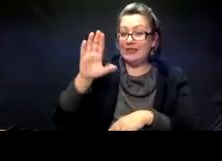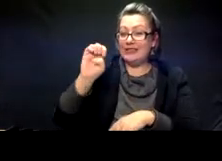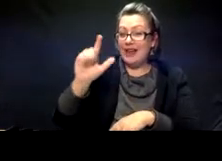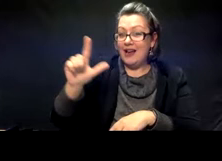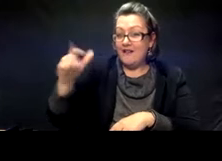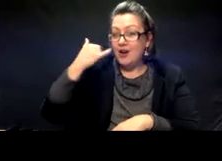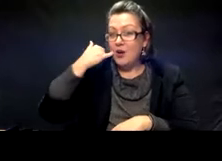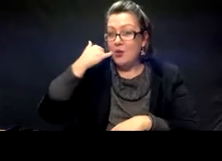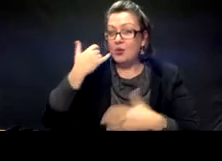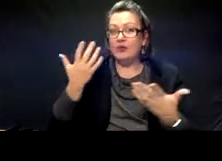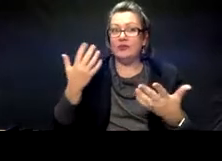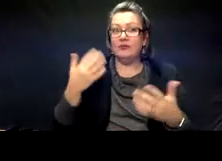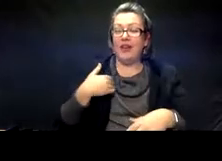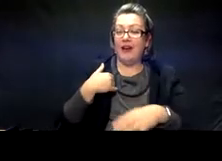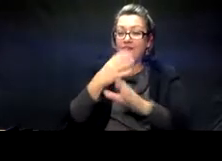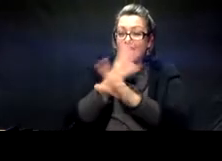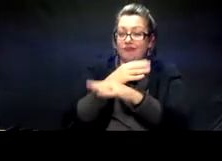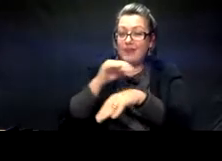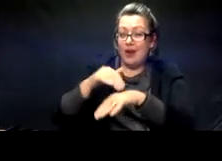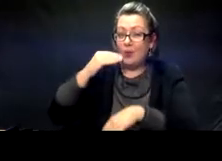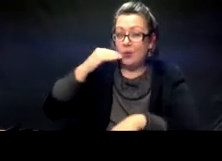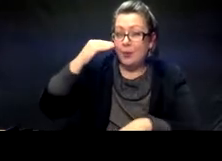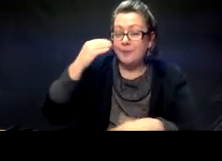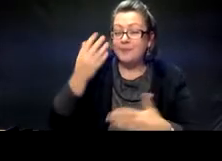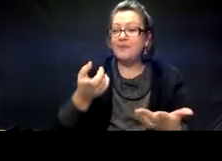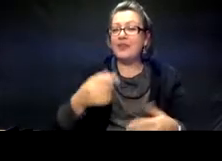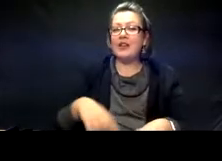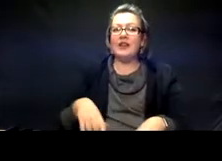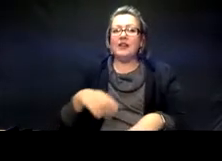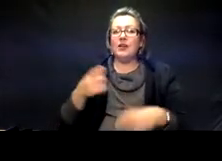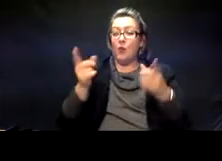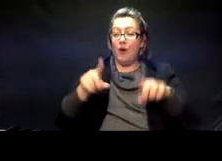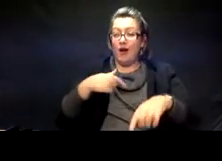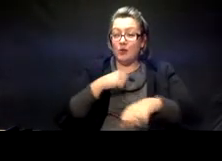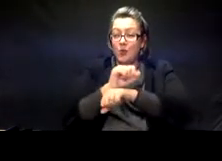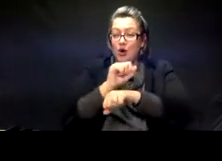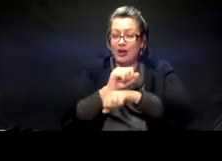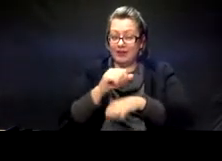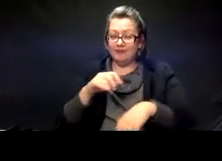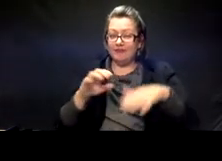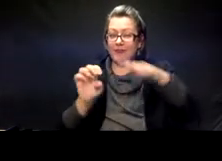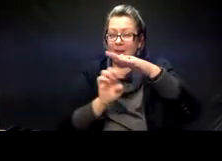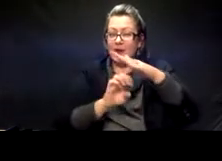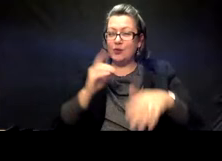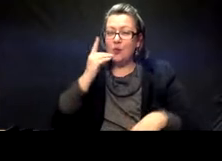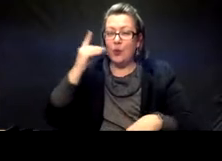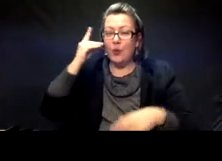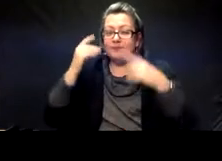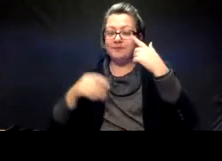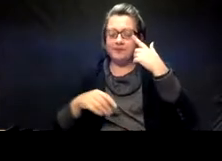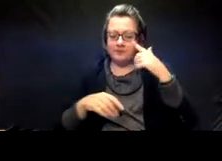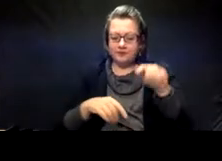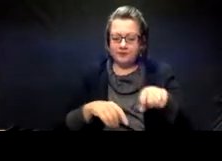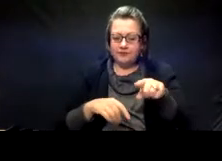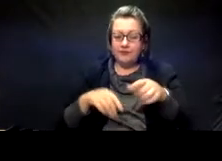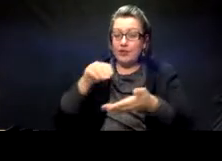today, they've got their own cell phones and they have video phones at home. While I was working in